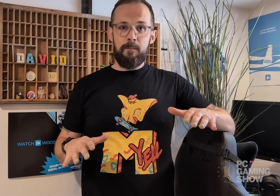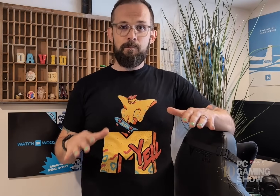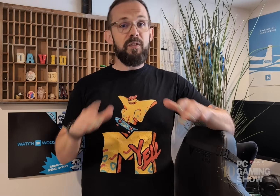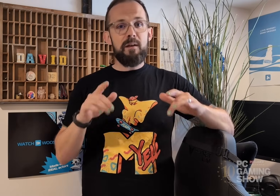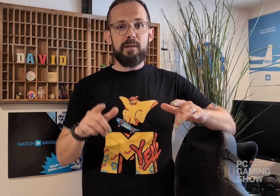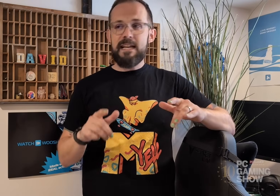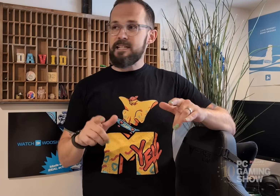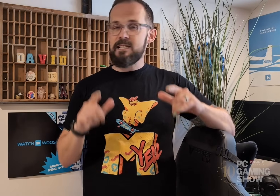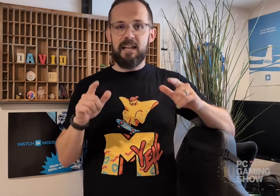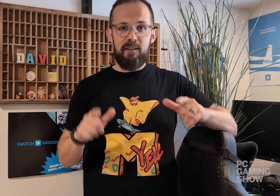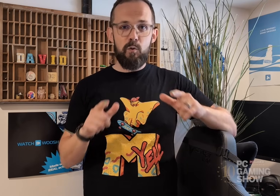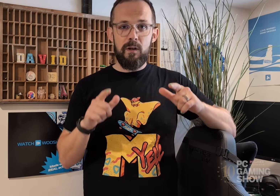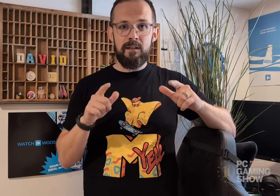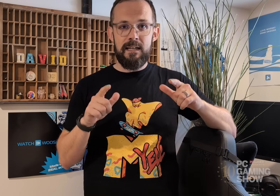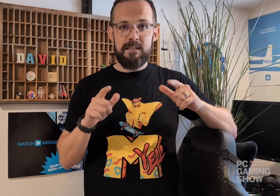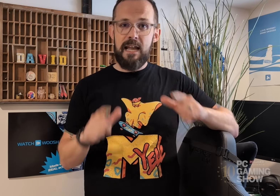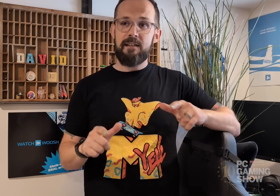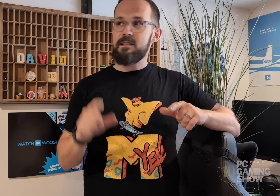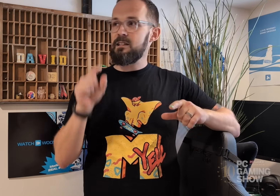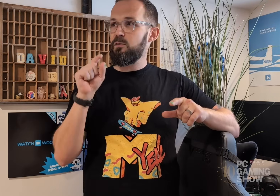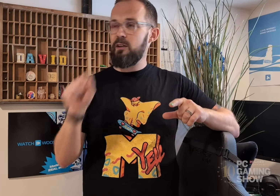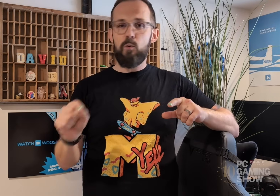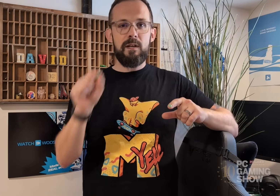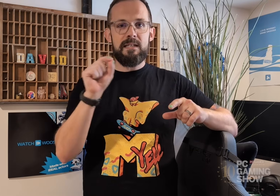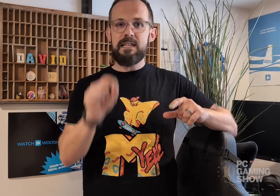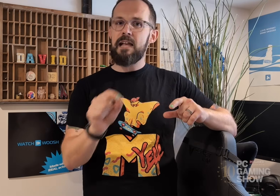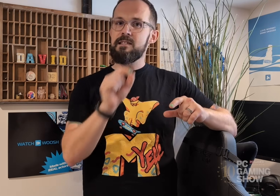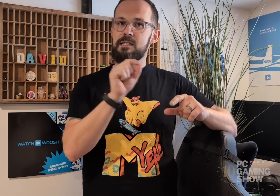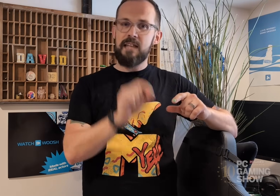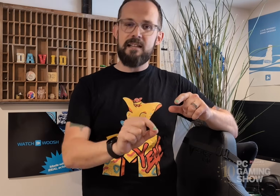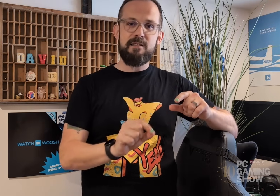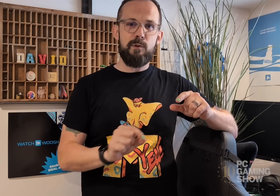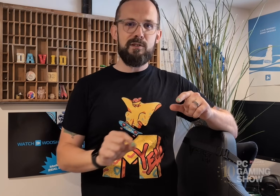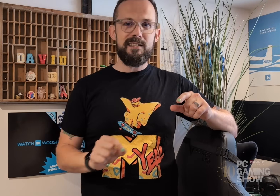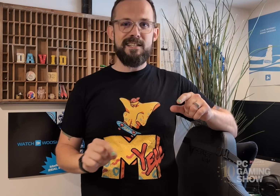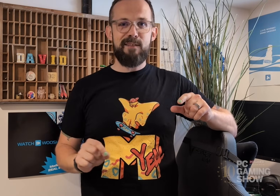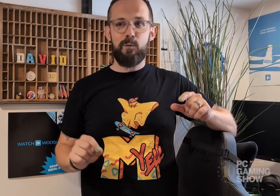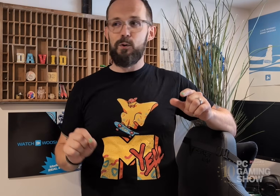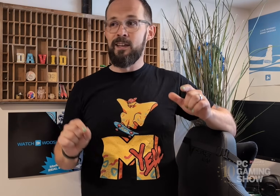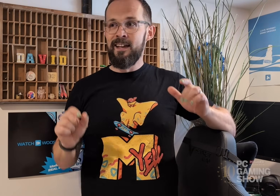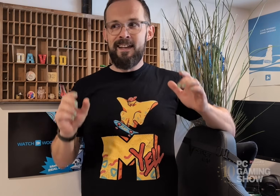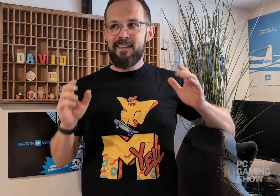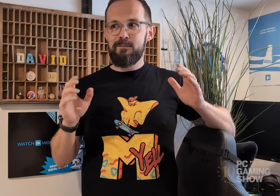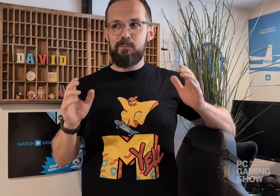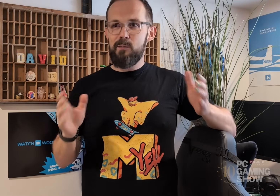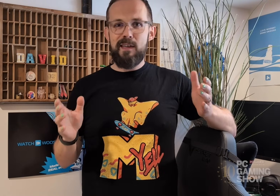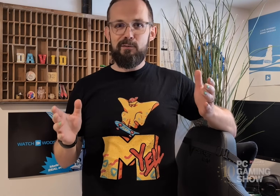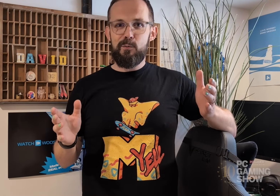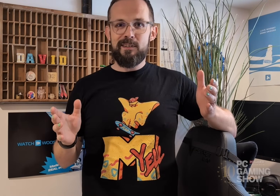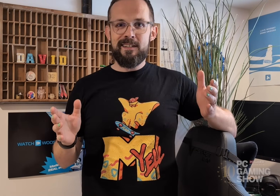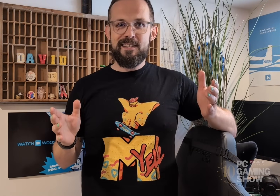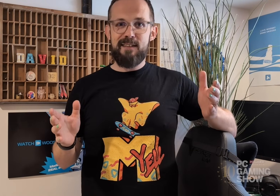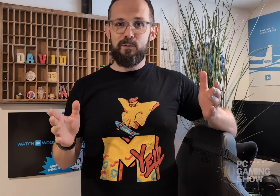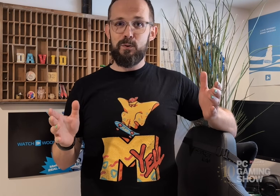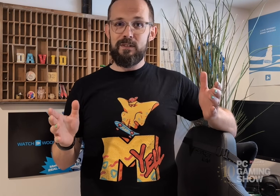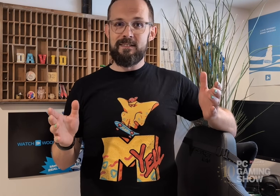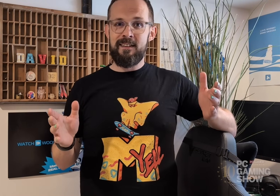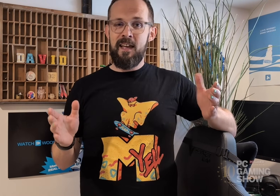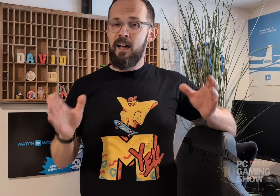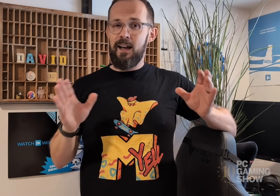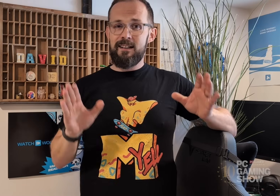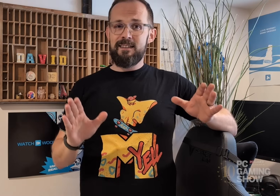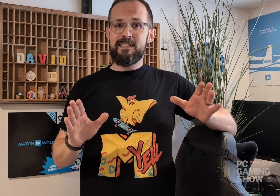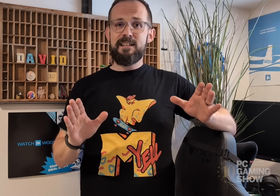doesn't matter. The thing about dance is that everyone can dance, and if everyone can dance, and dance is what you need to save the world, then maybe everyone can save the